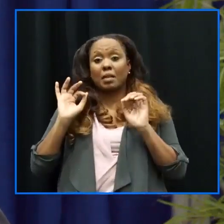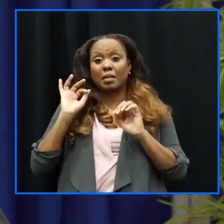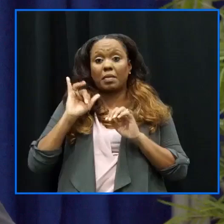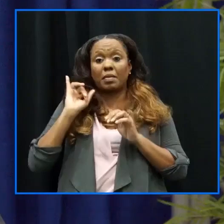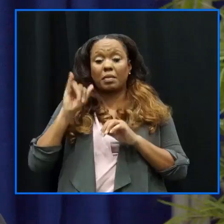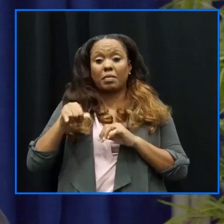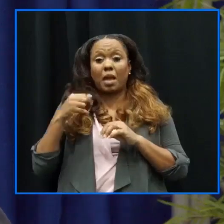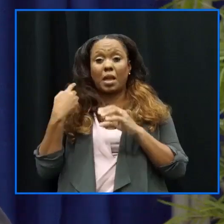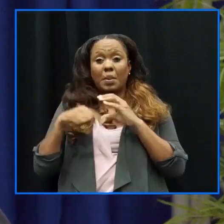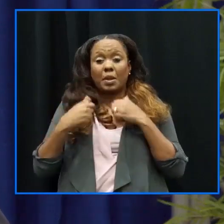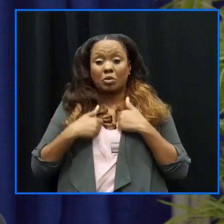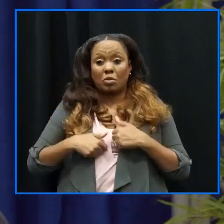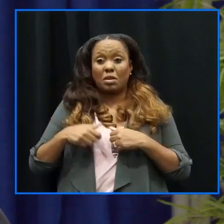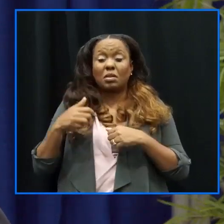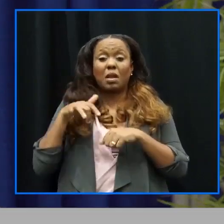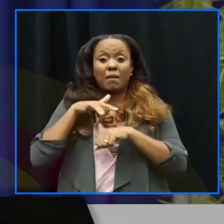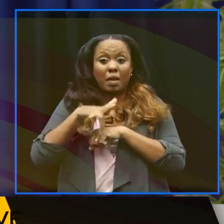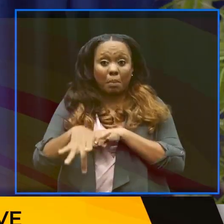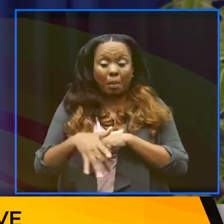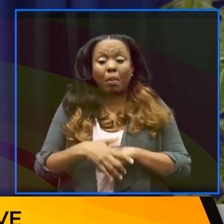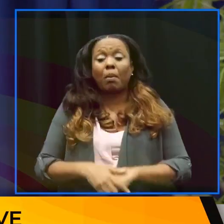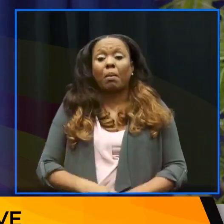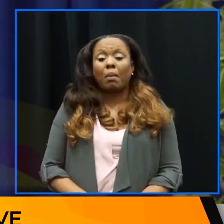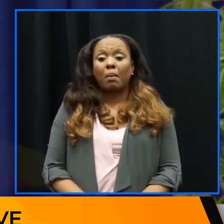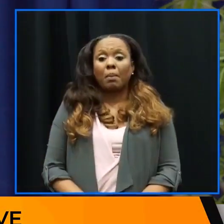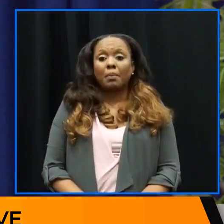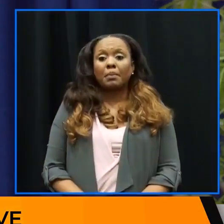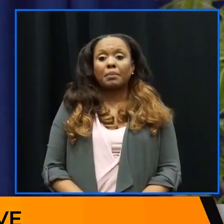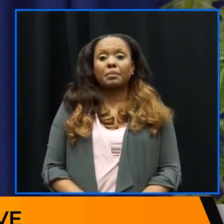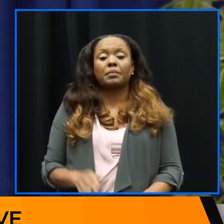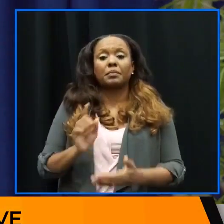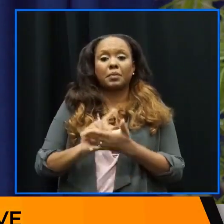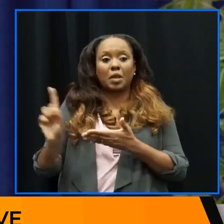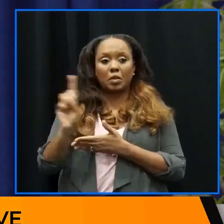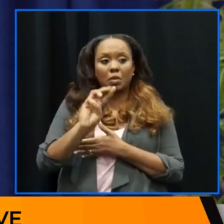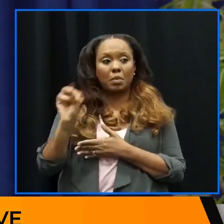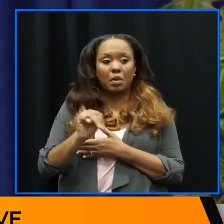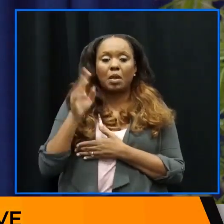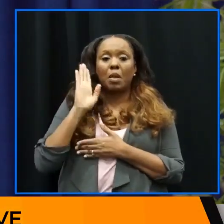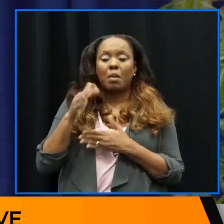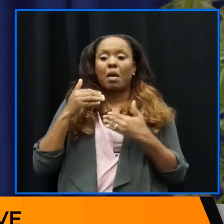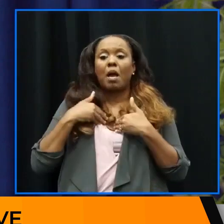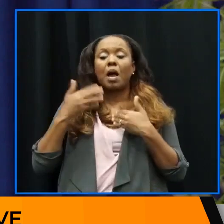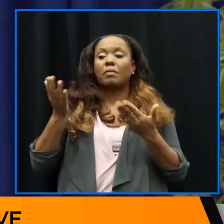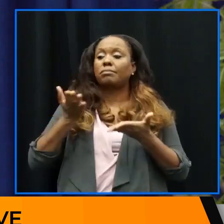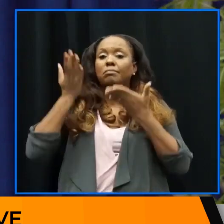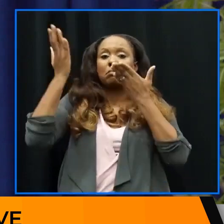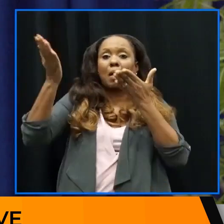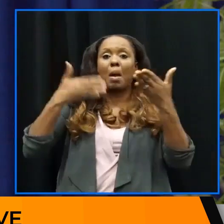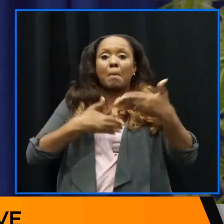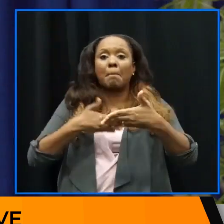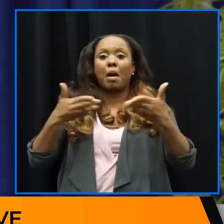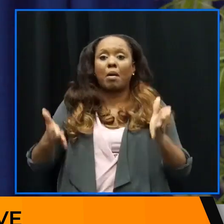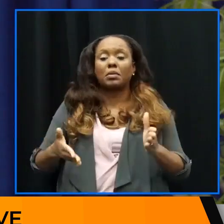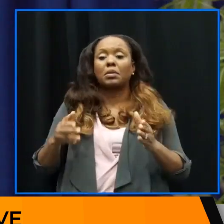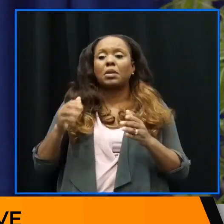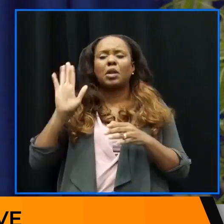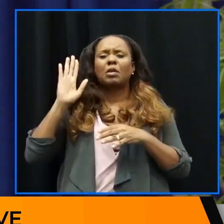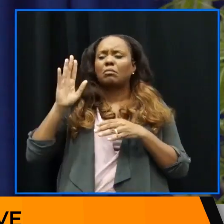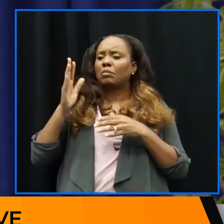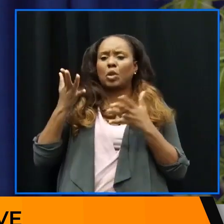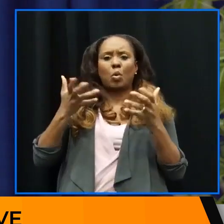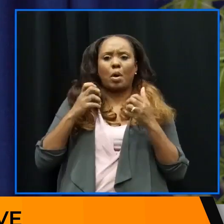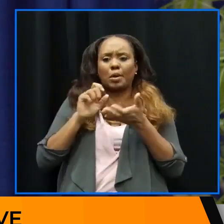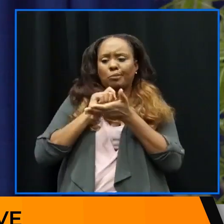future of the NIS. We will be having a suggestion box in every parish. By Monday we should